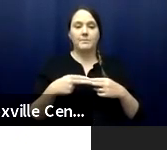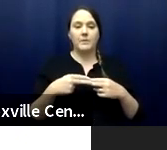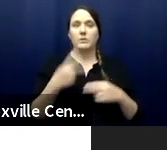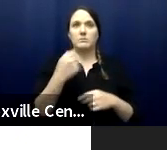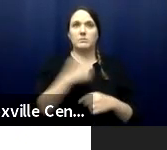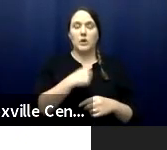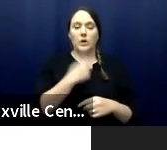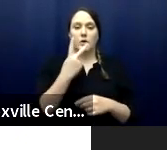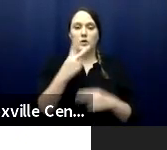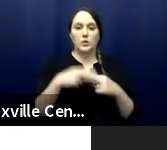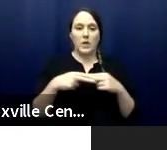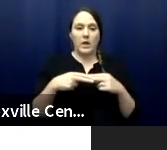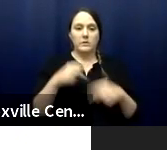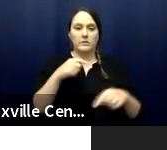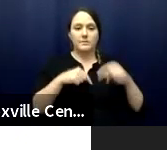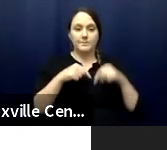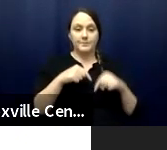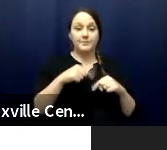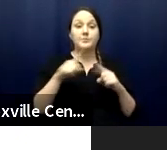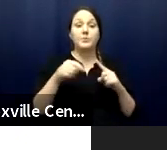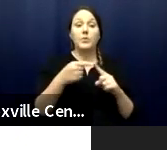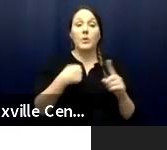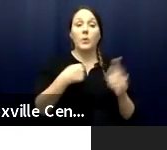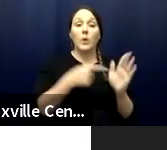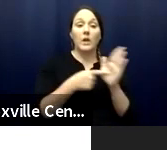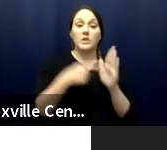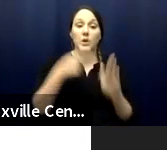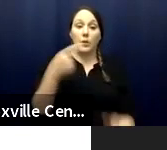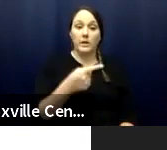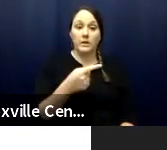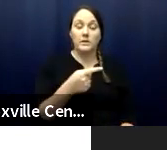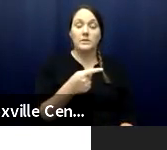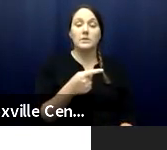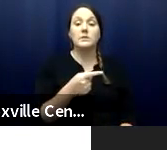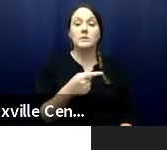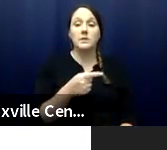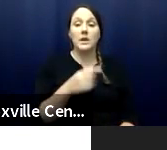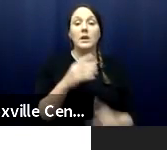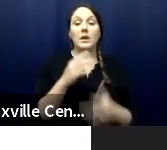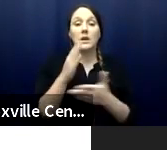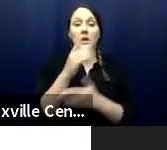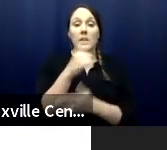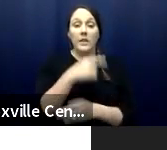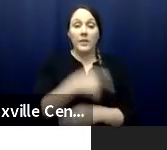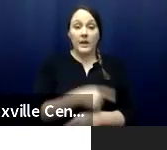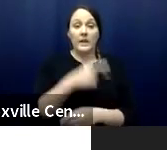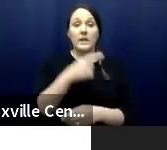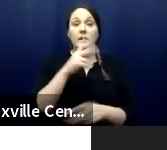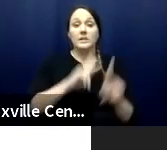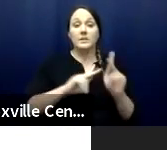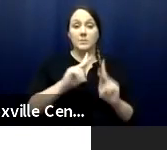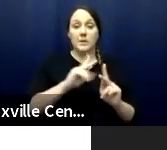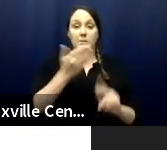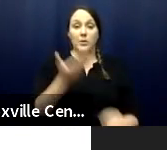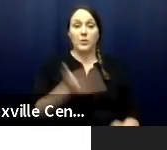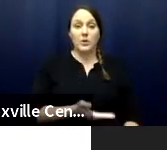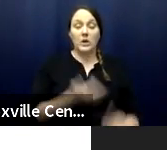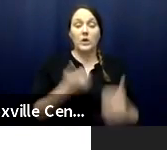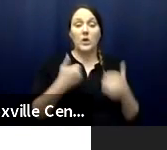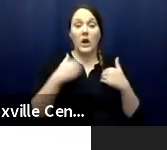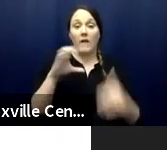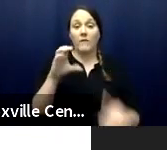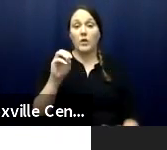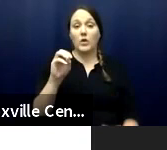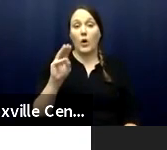slides? So when I show this, these people, of the people here who had